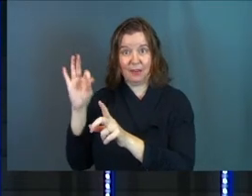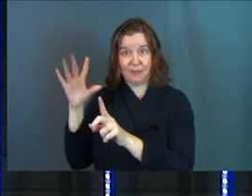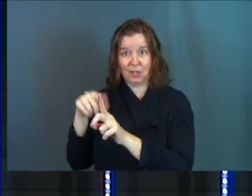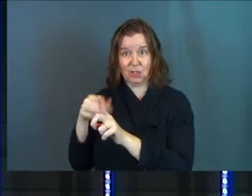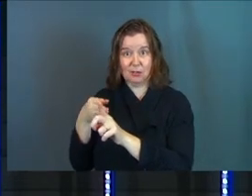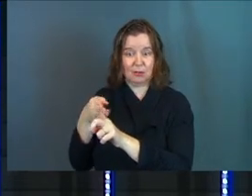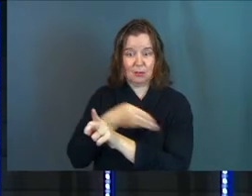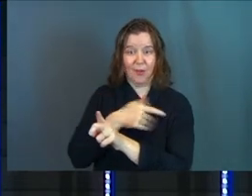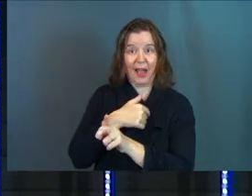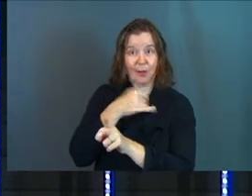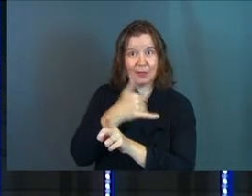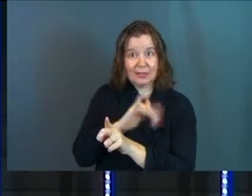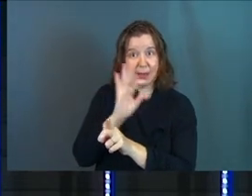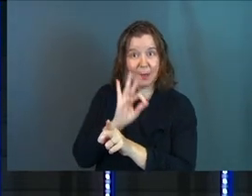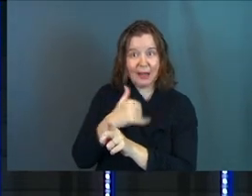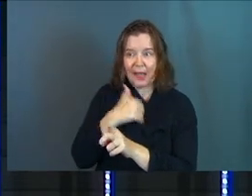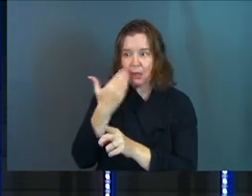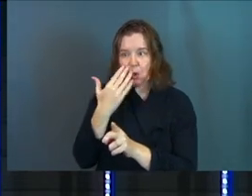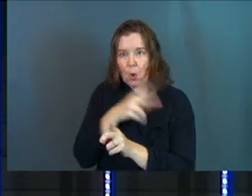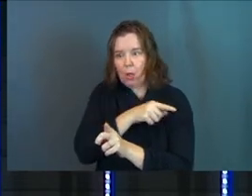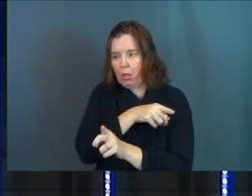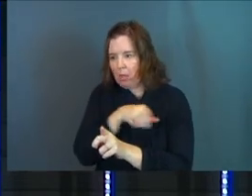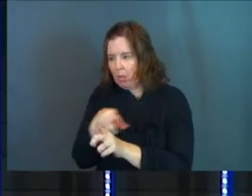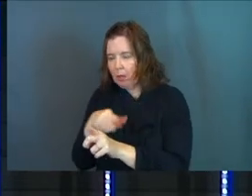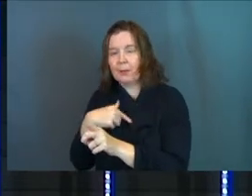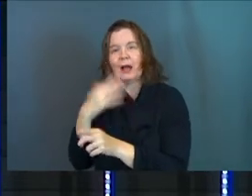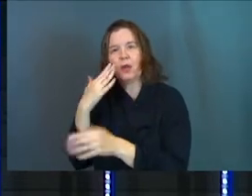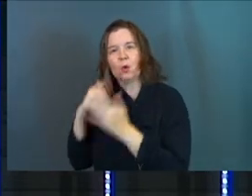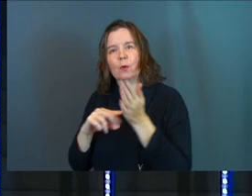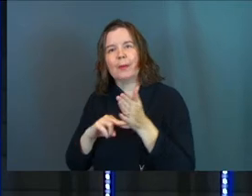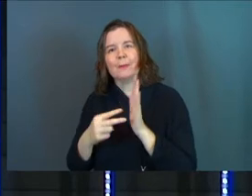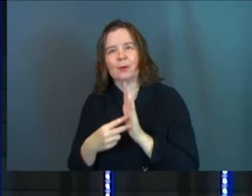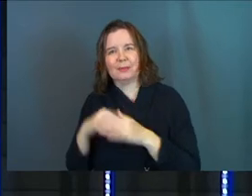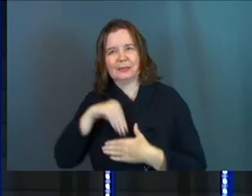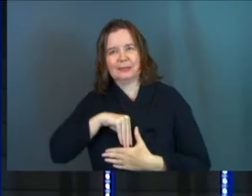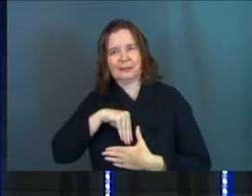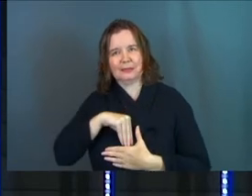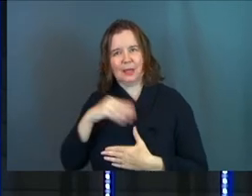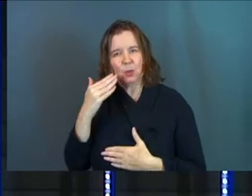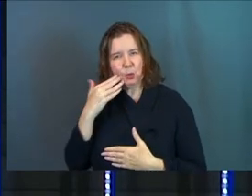I didn't know what God was taking me toward. I just knew what my purpose was.